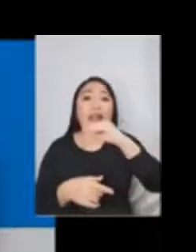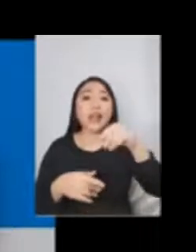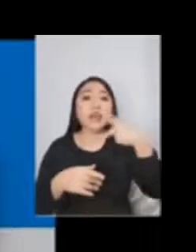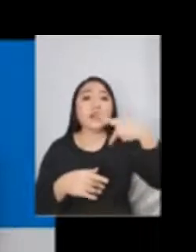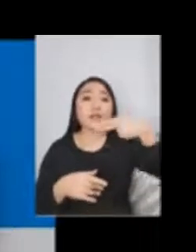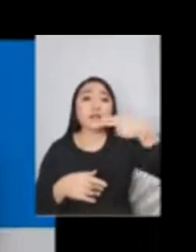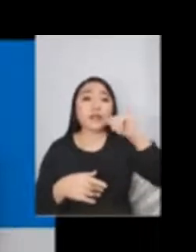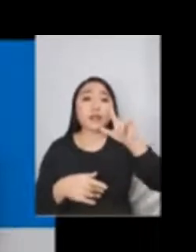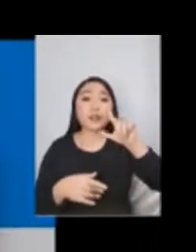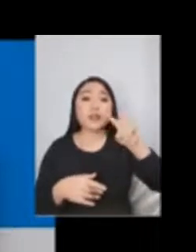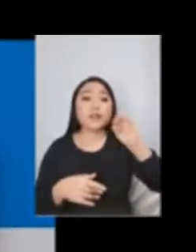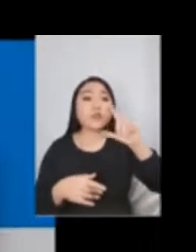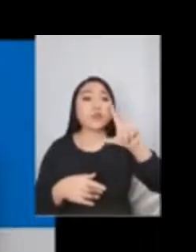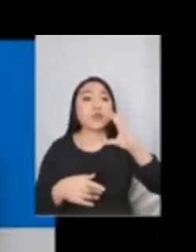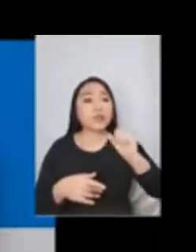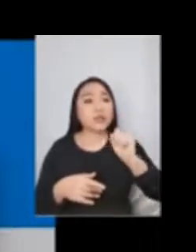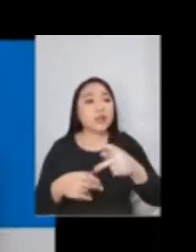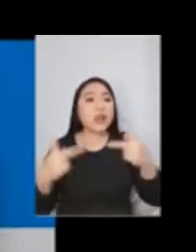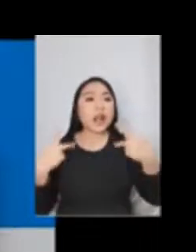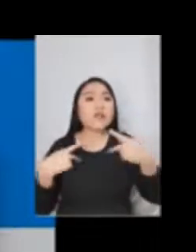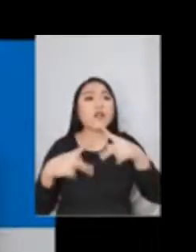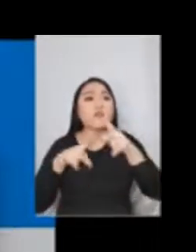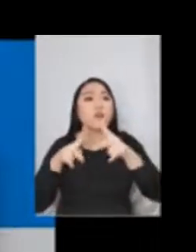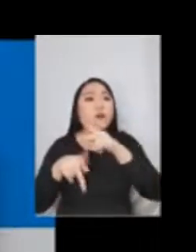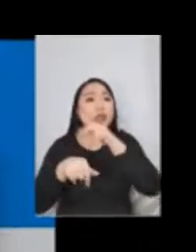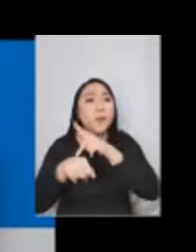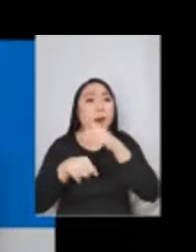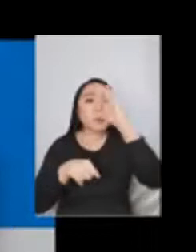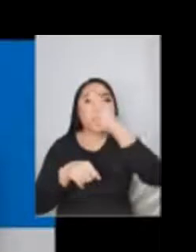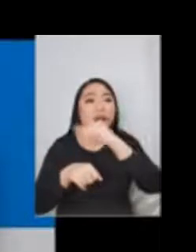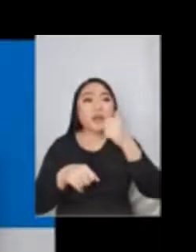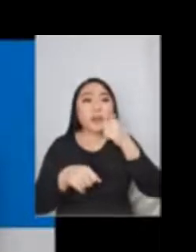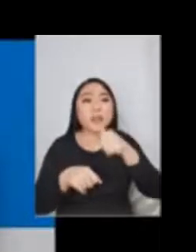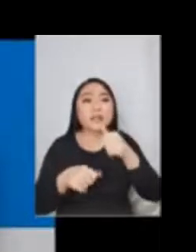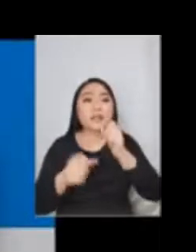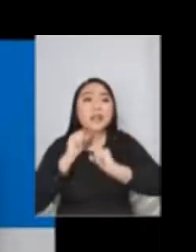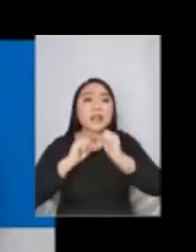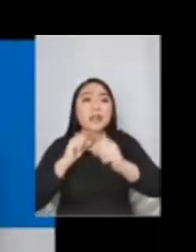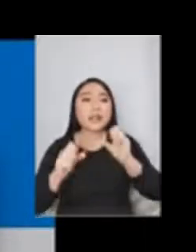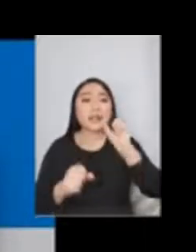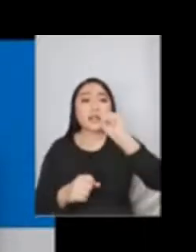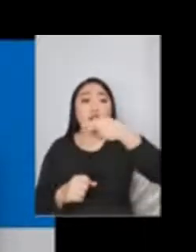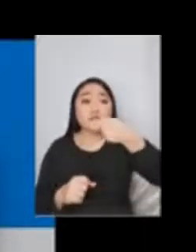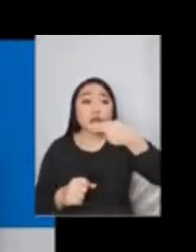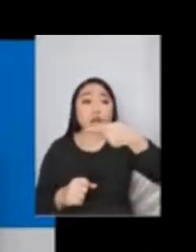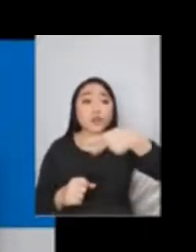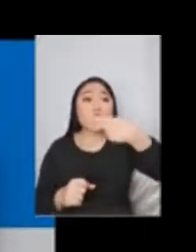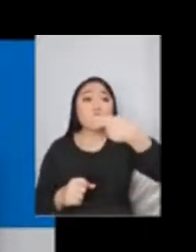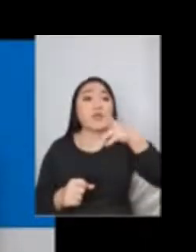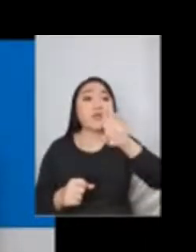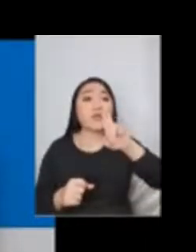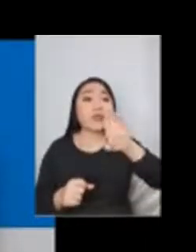abstracts ng ating mga thesis and dissertations na meron sa library natin. And syempre, yung patok sa mga high school, yung